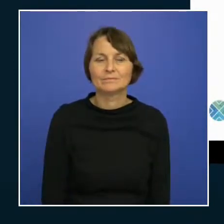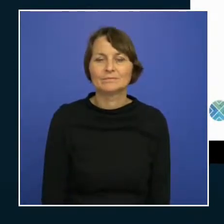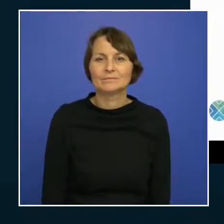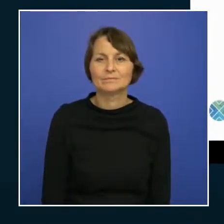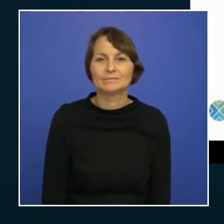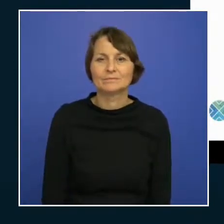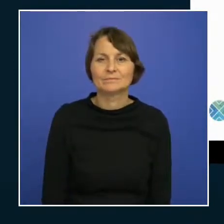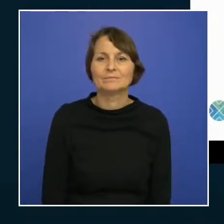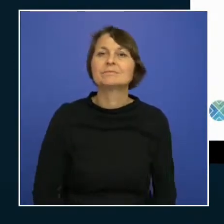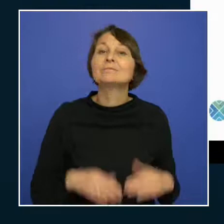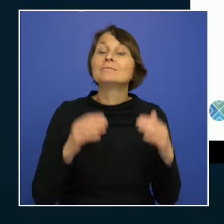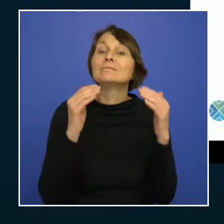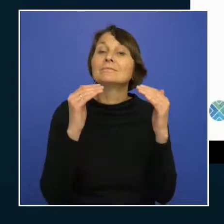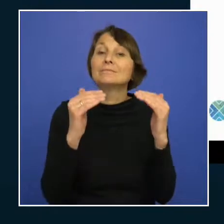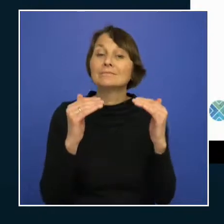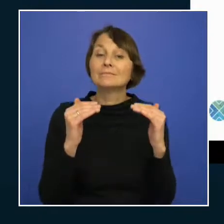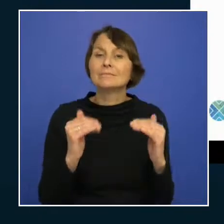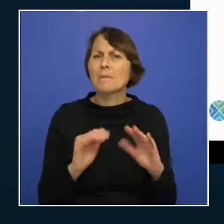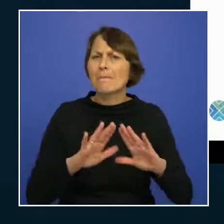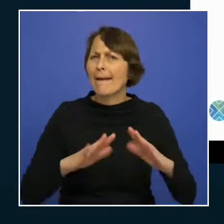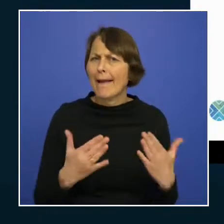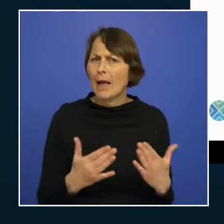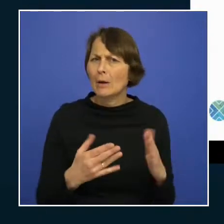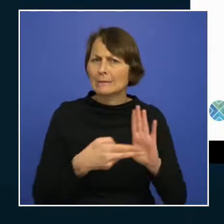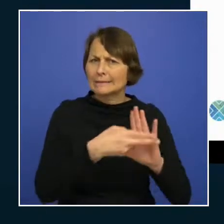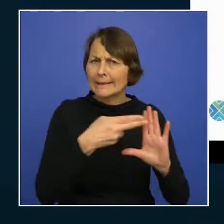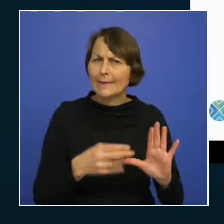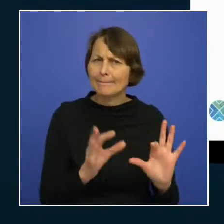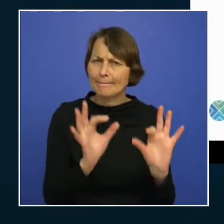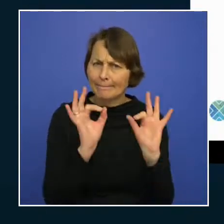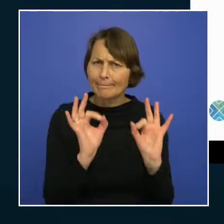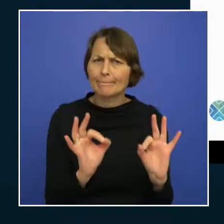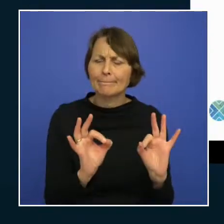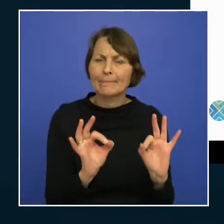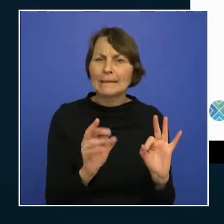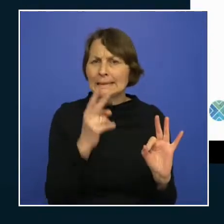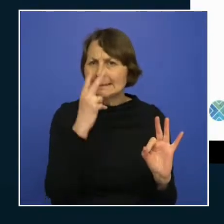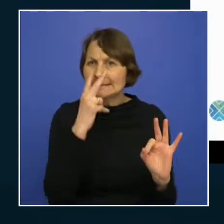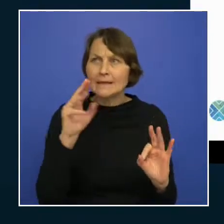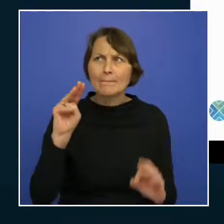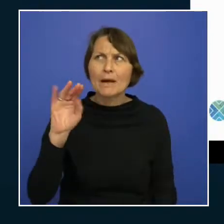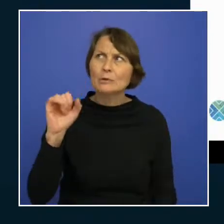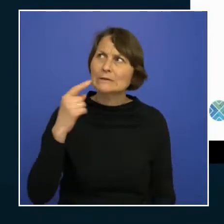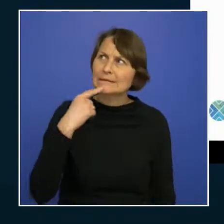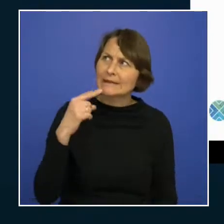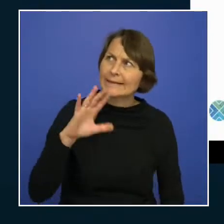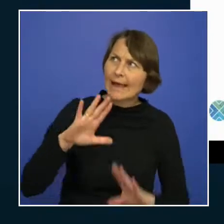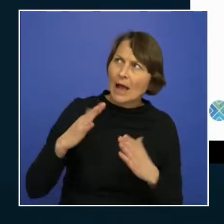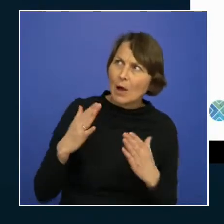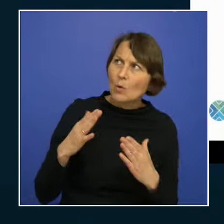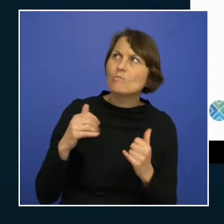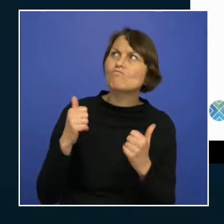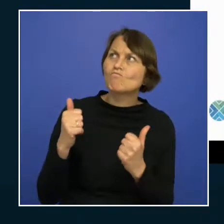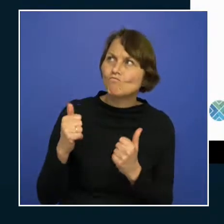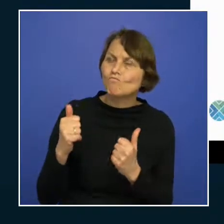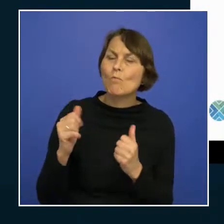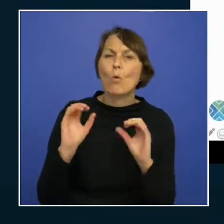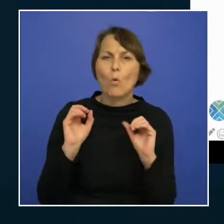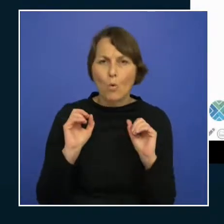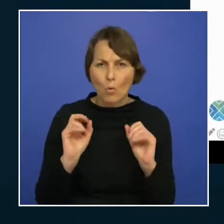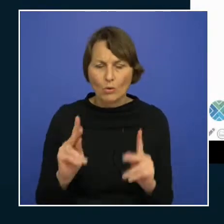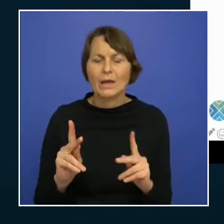When you look at a naming convention and you look at what Microsoft advises, then they start